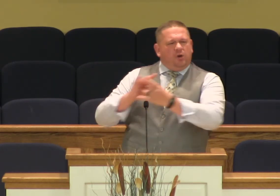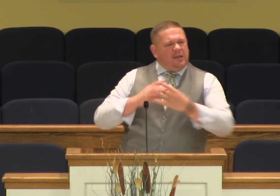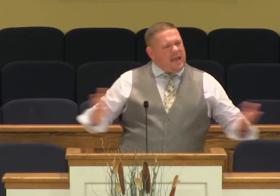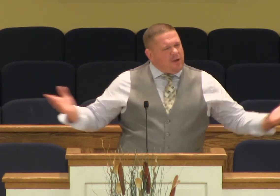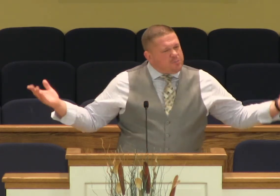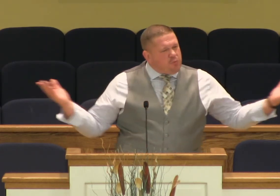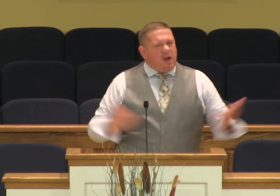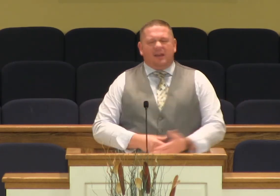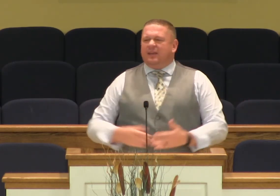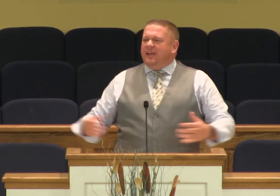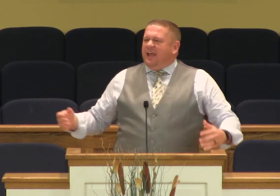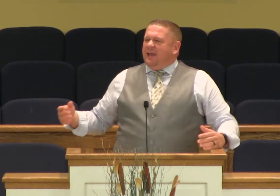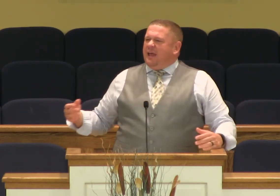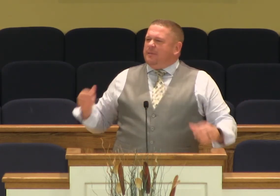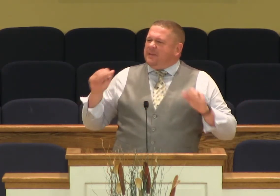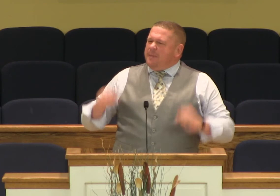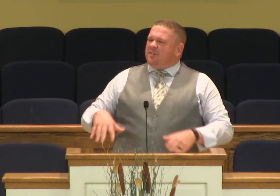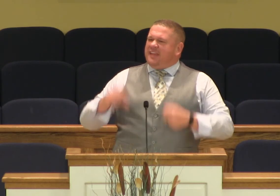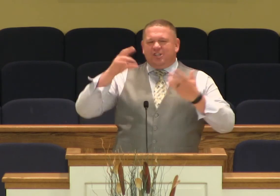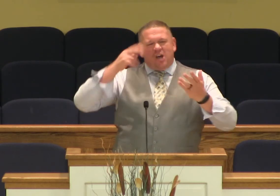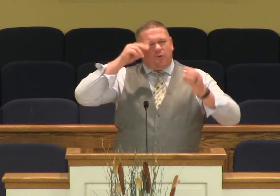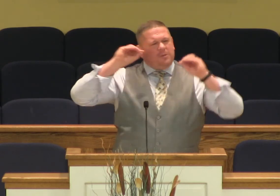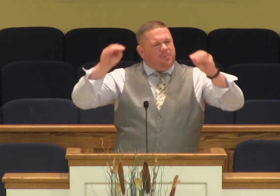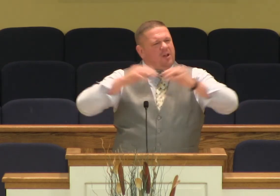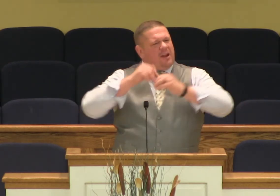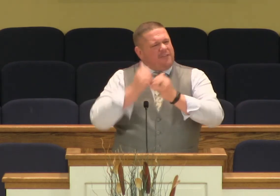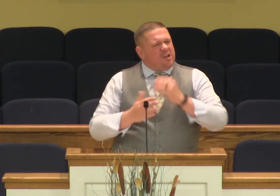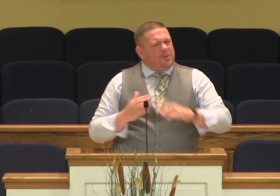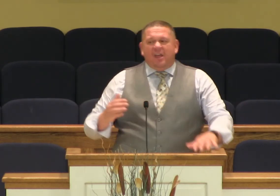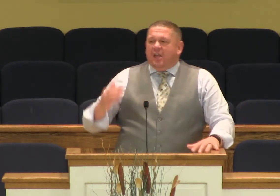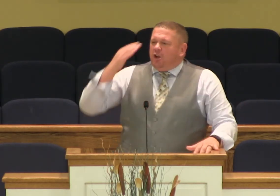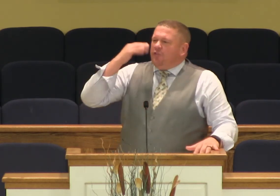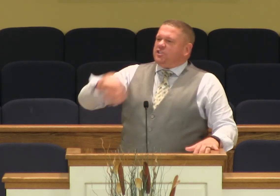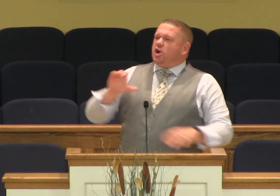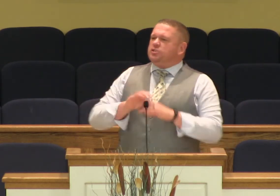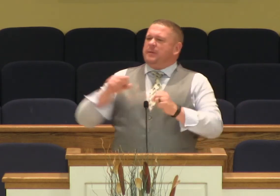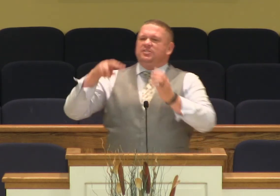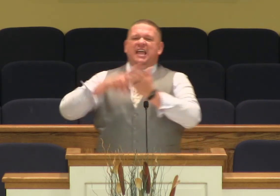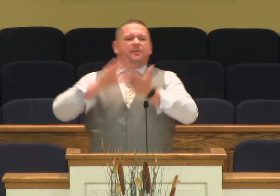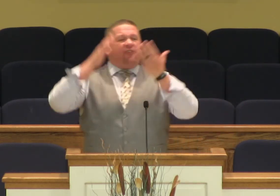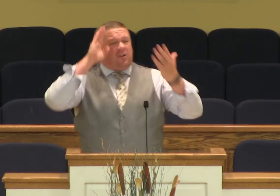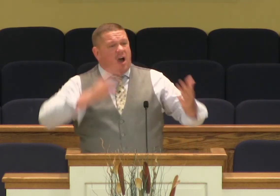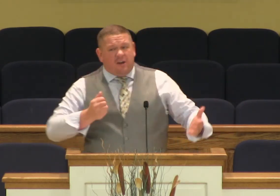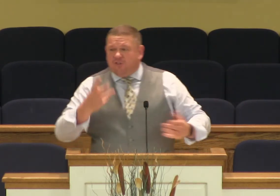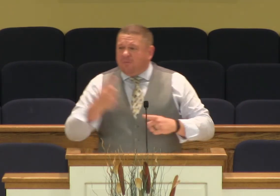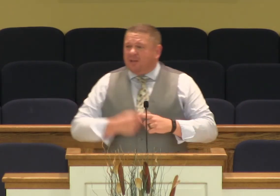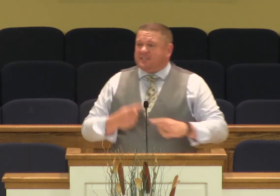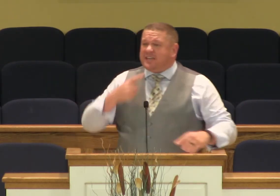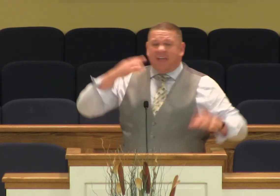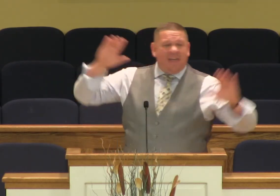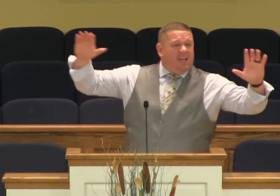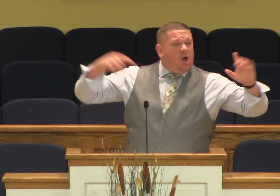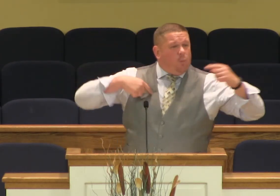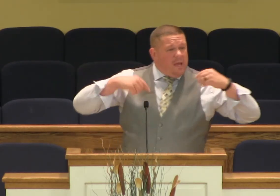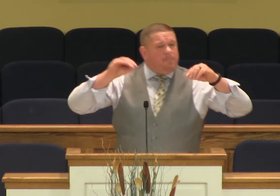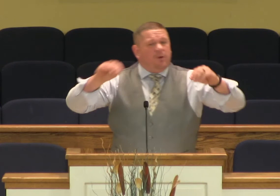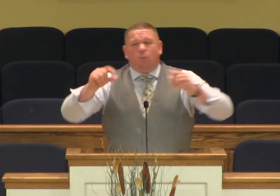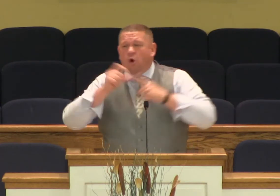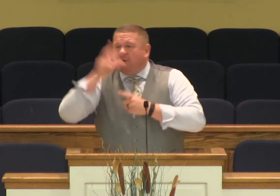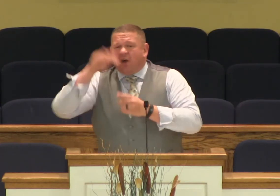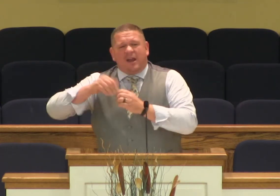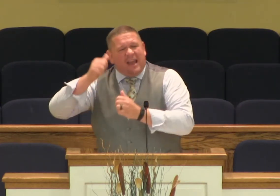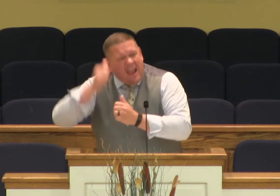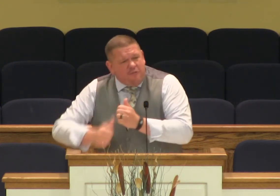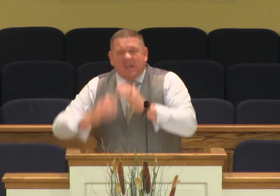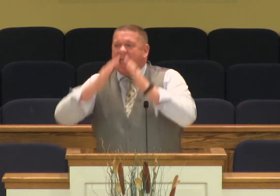The unity and how it's brought in and to be able to take a John Romans, put it on every community. You know, this church will be able to stand before God in a few months and say, hey, we put the